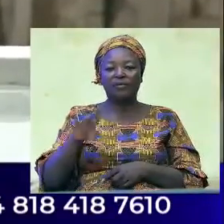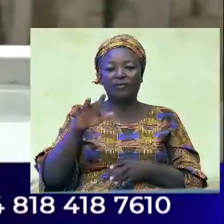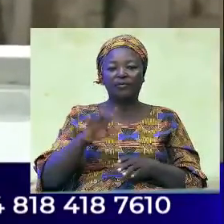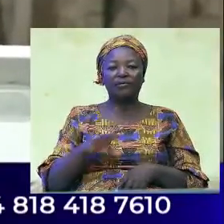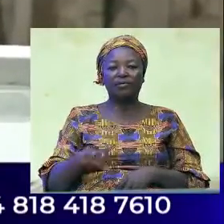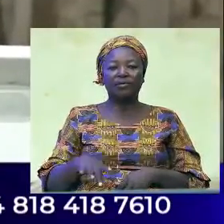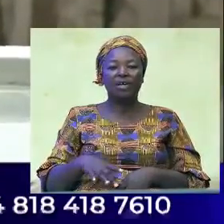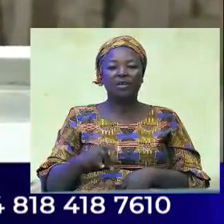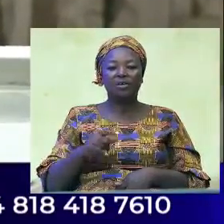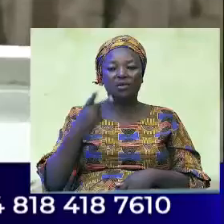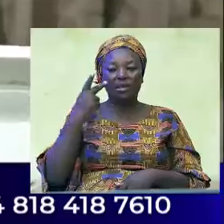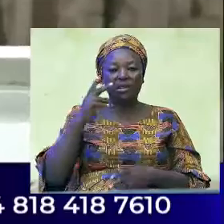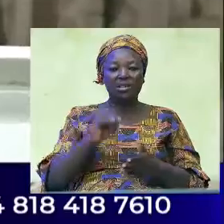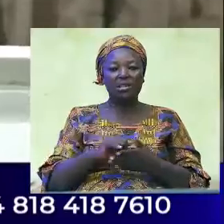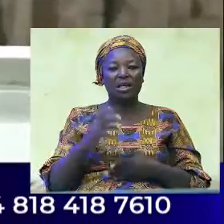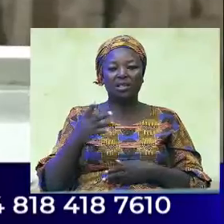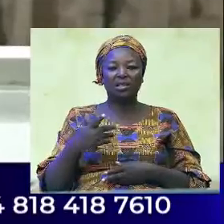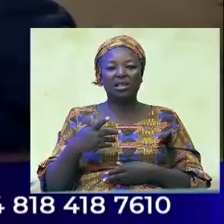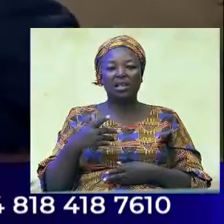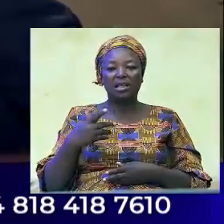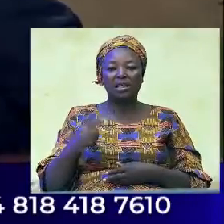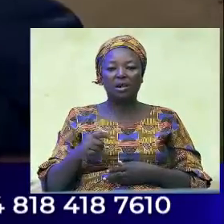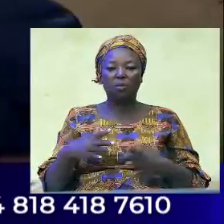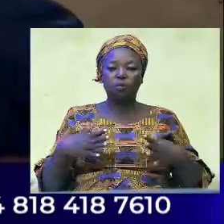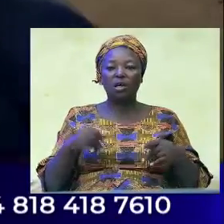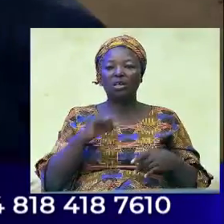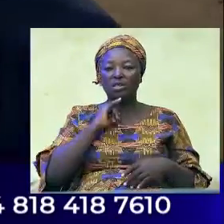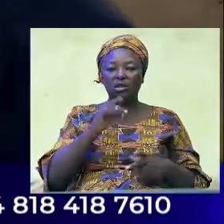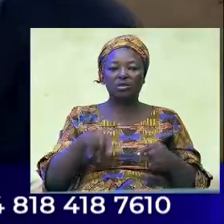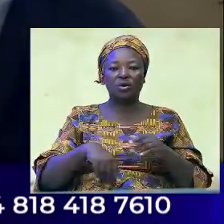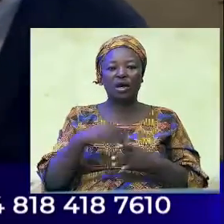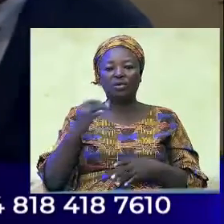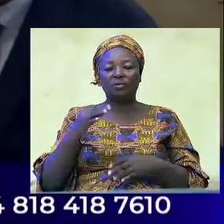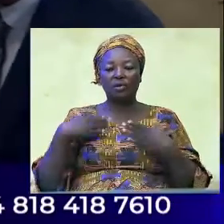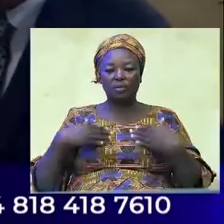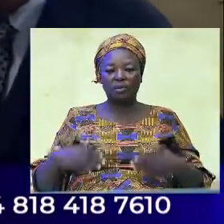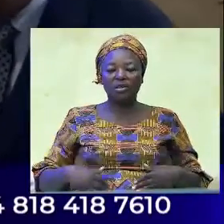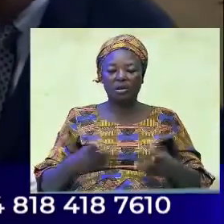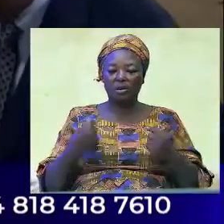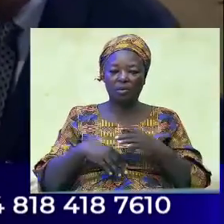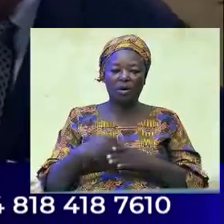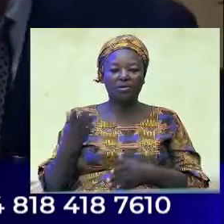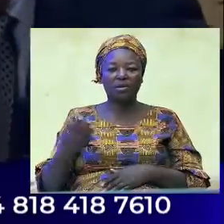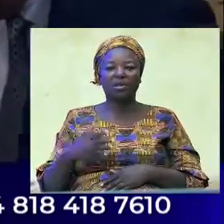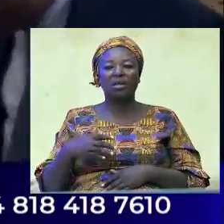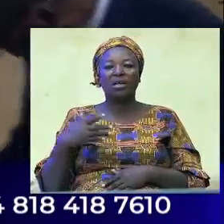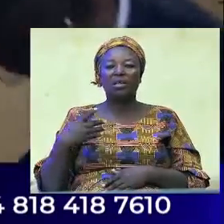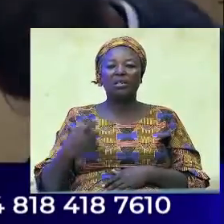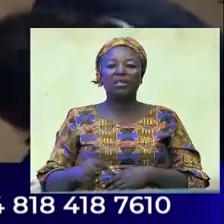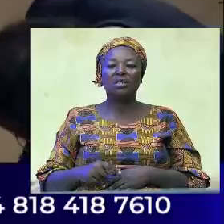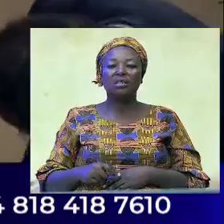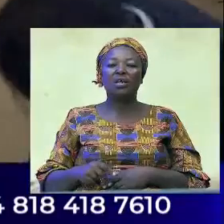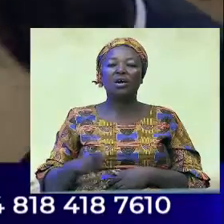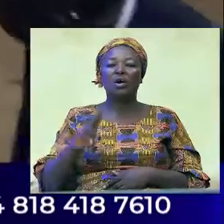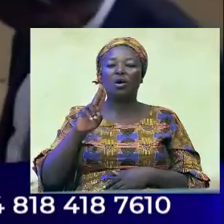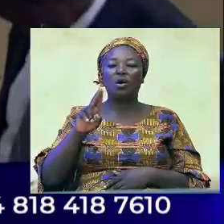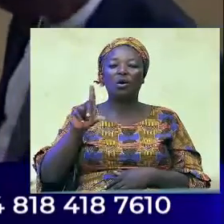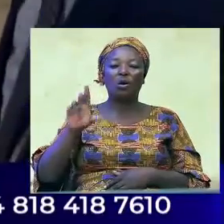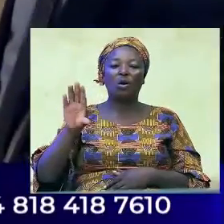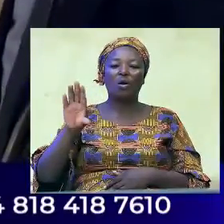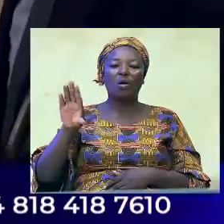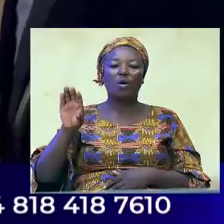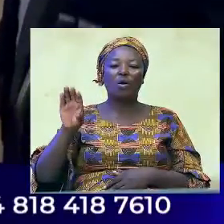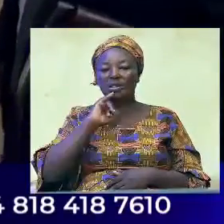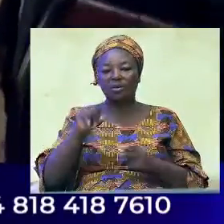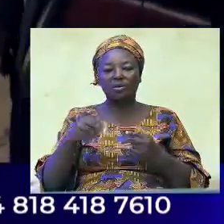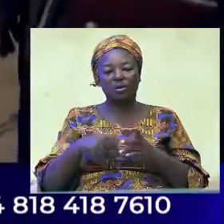Check yourself. As you describe, the swelling is gone, come out. The ulcer is gone, come out. The cancer